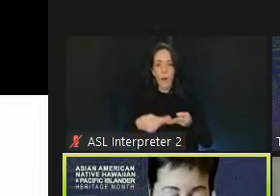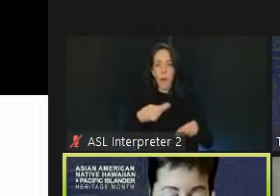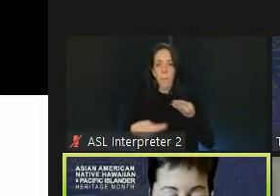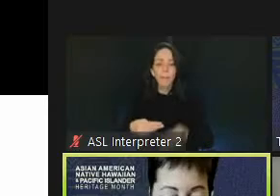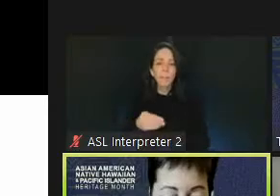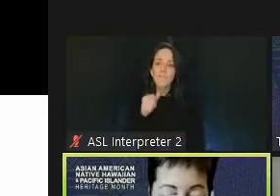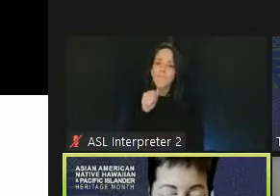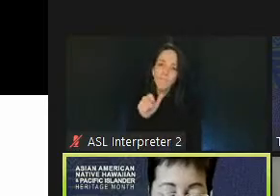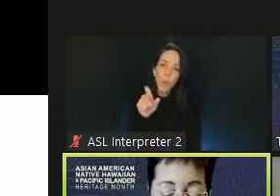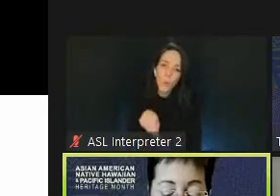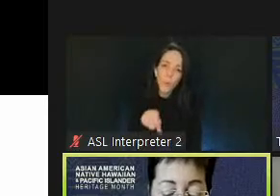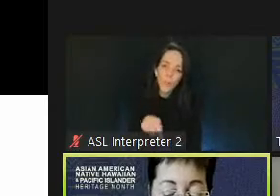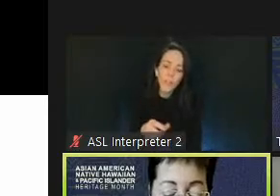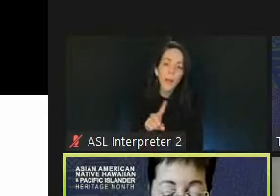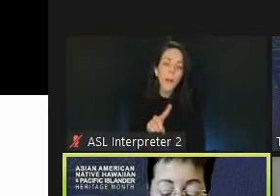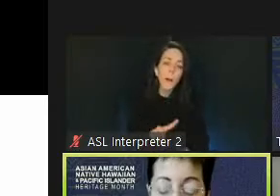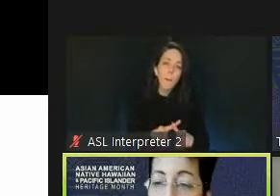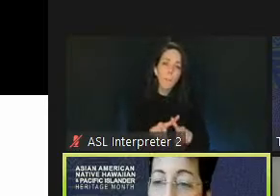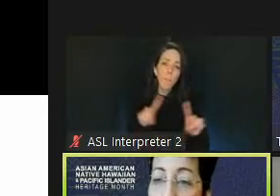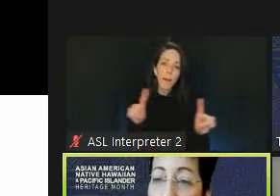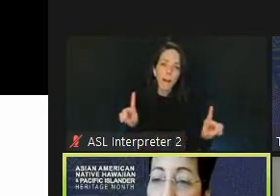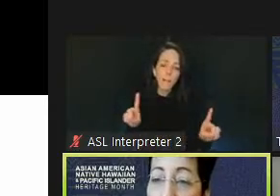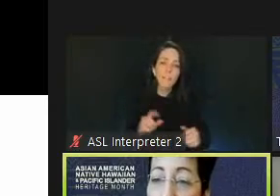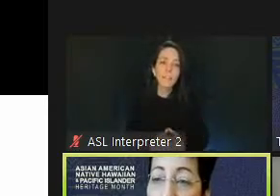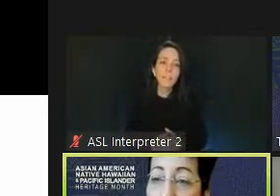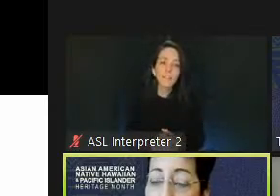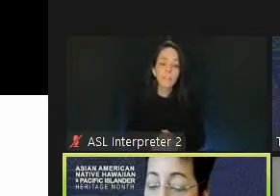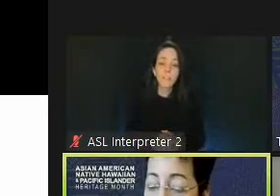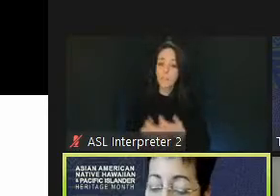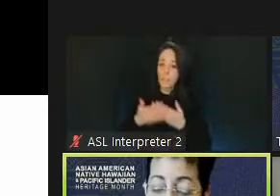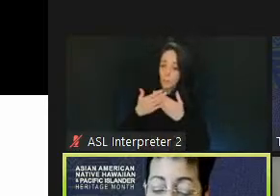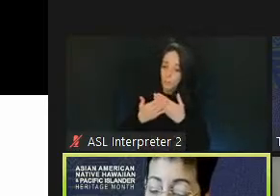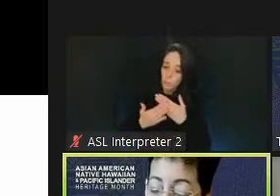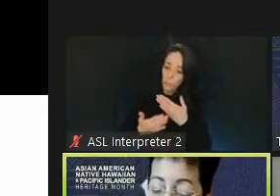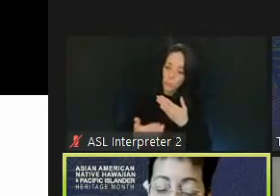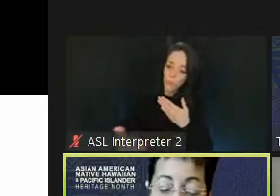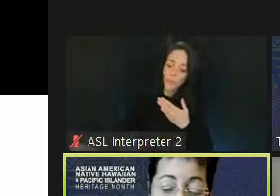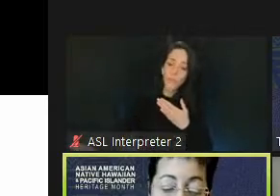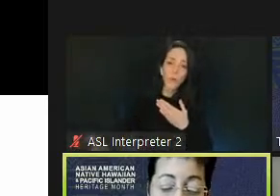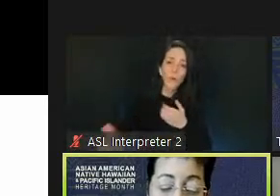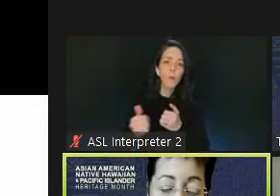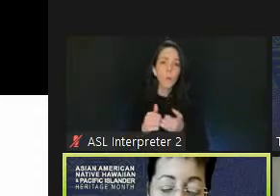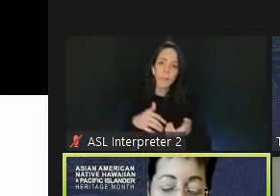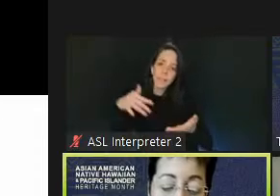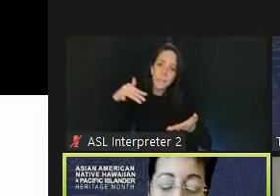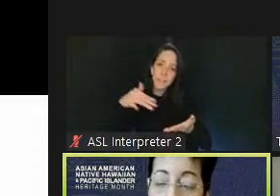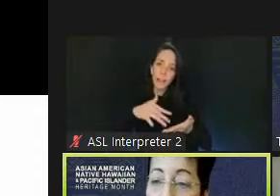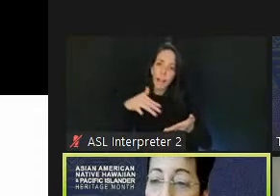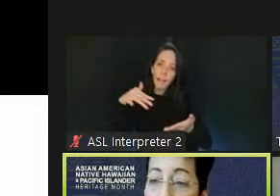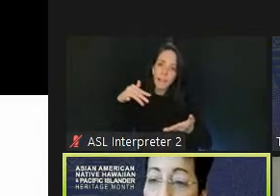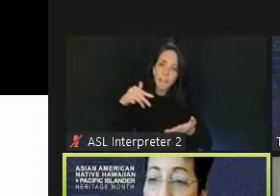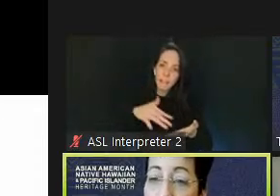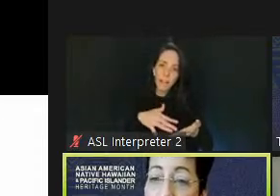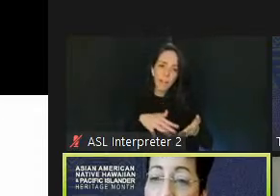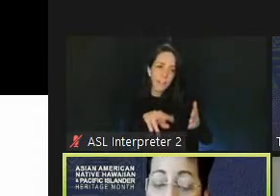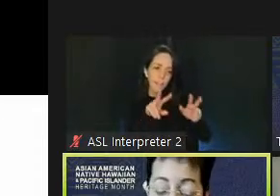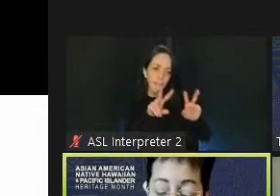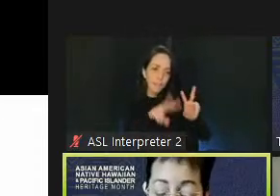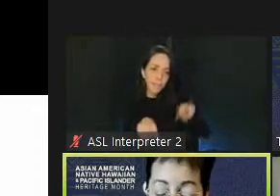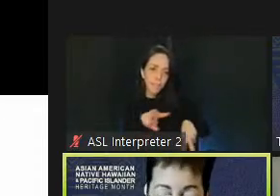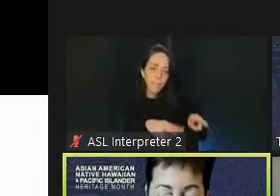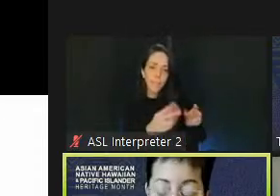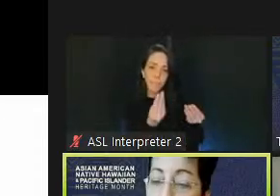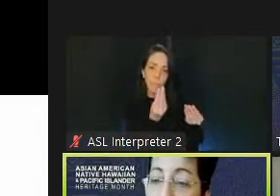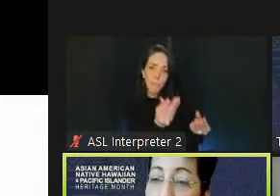I do think as we move forward with that study and ensure that our community